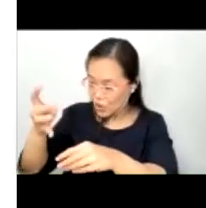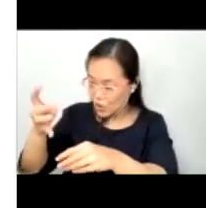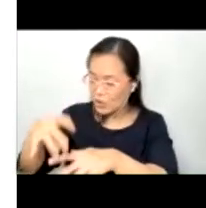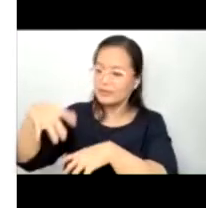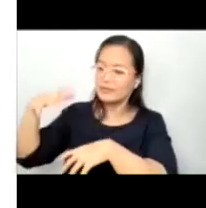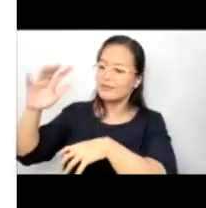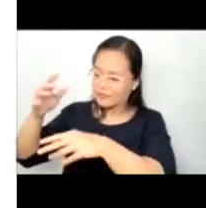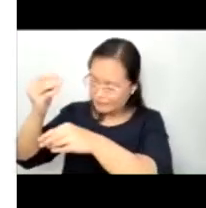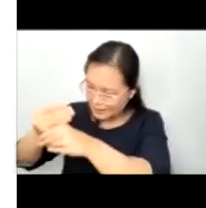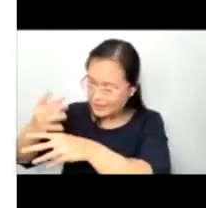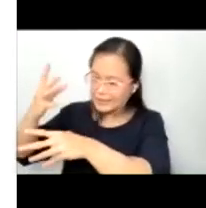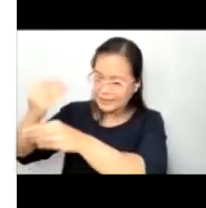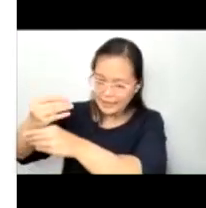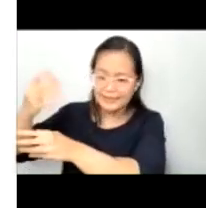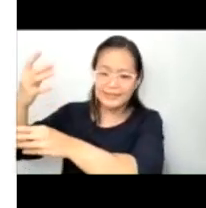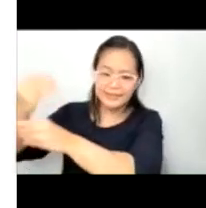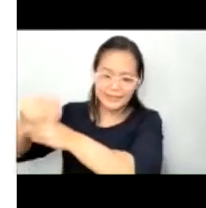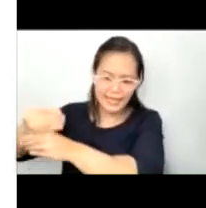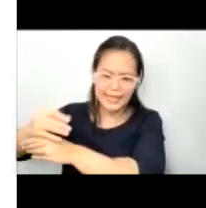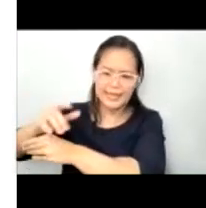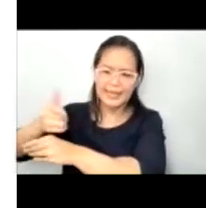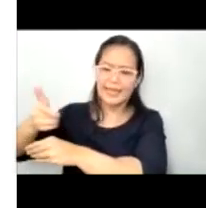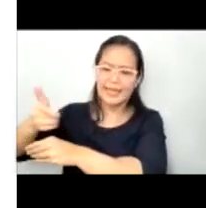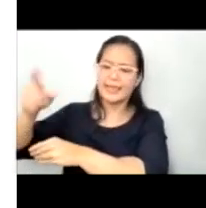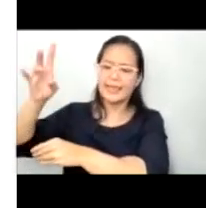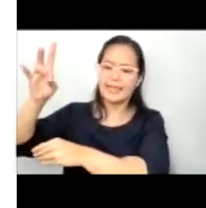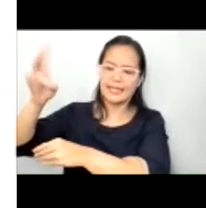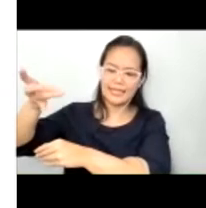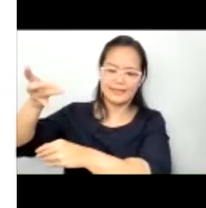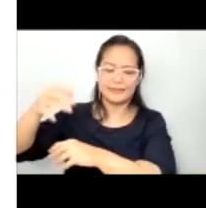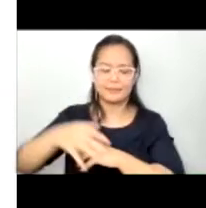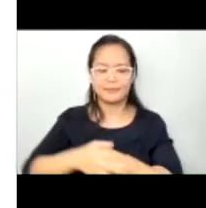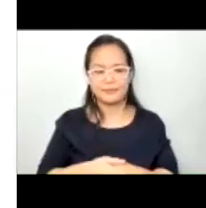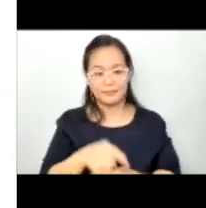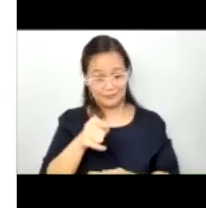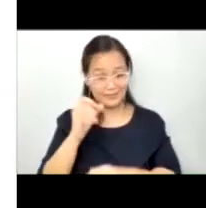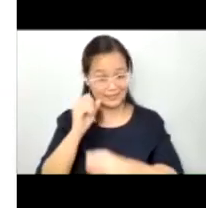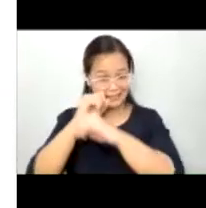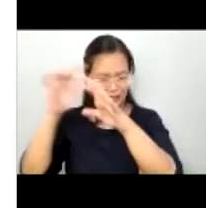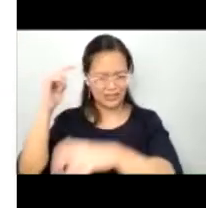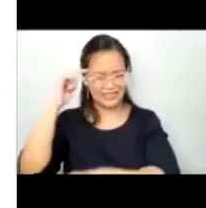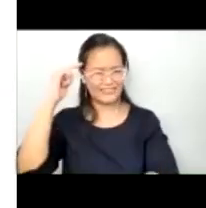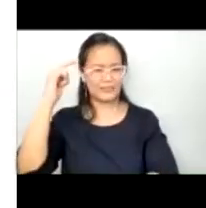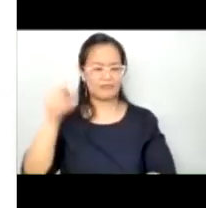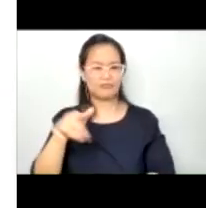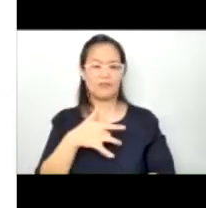person 5, person 6, person 7. Can you imagine how person 7 felt?